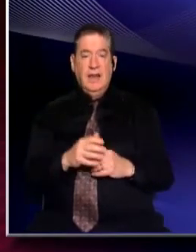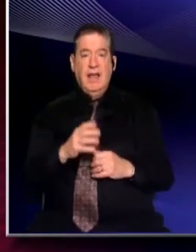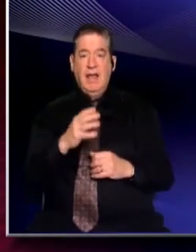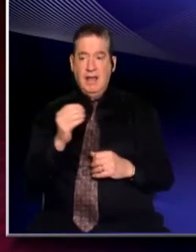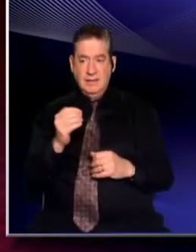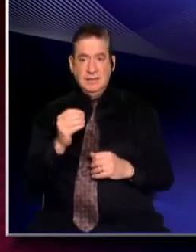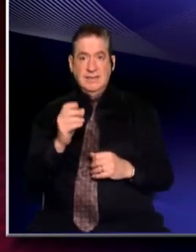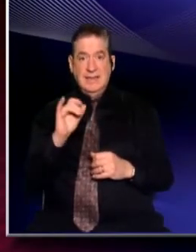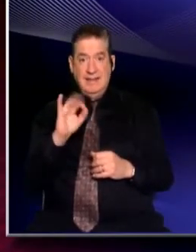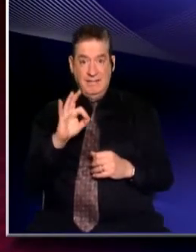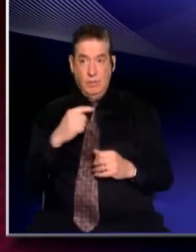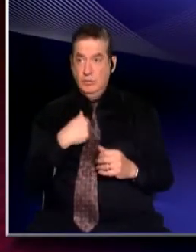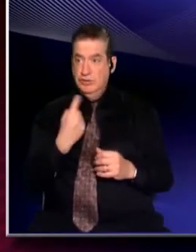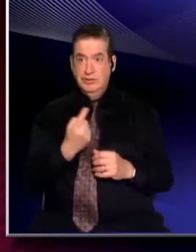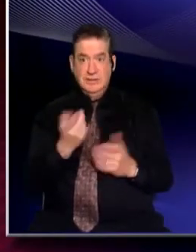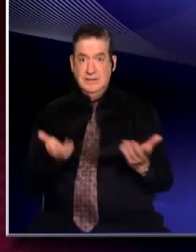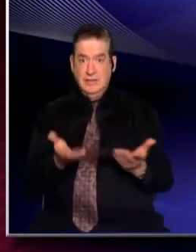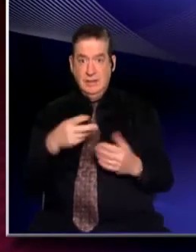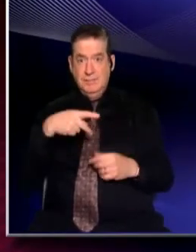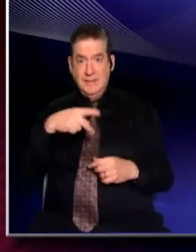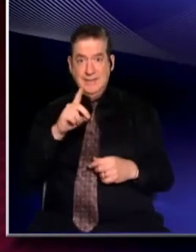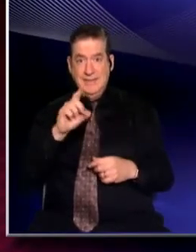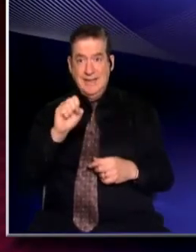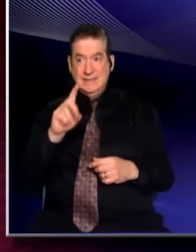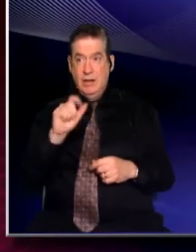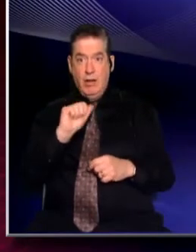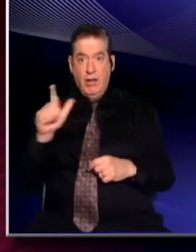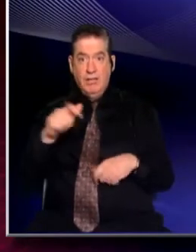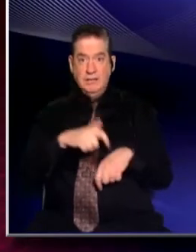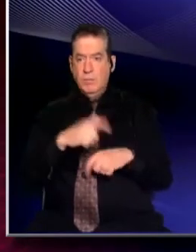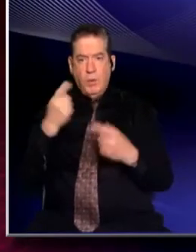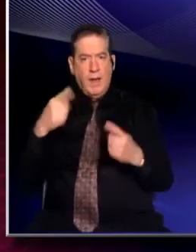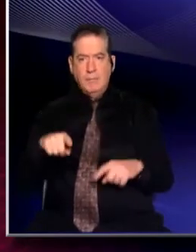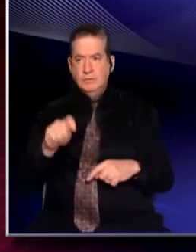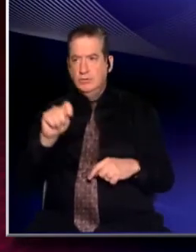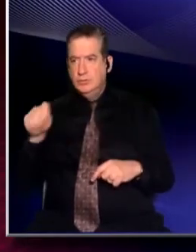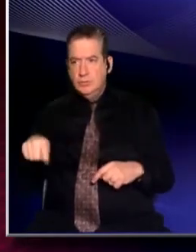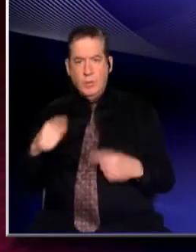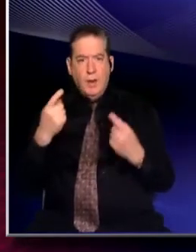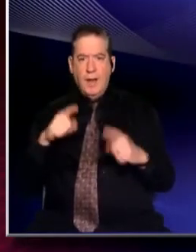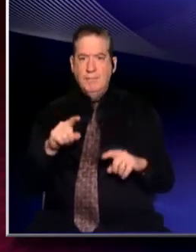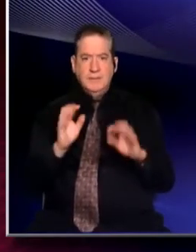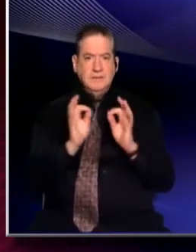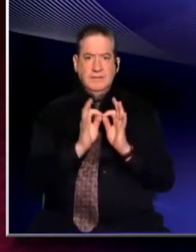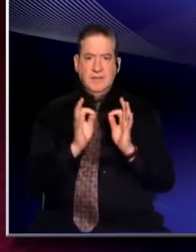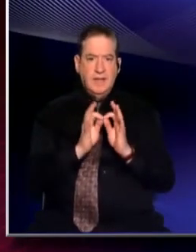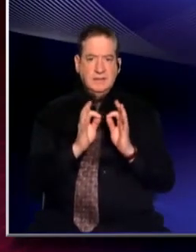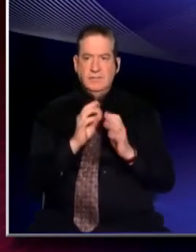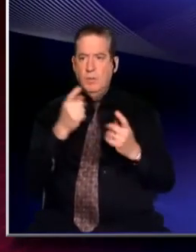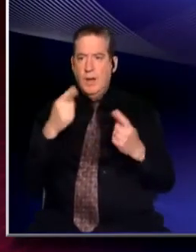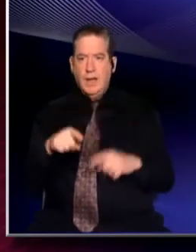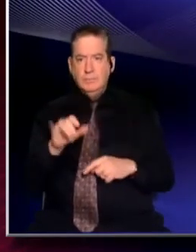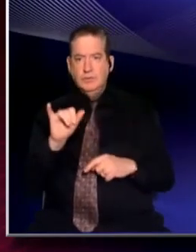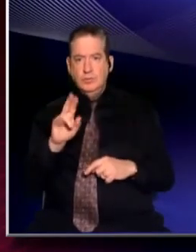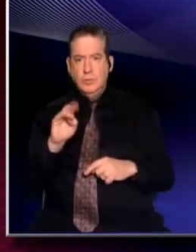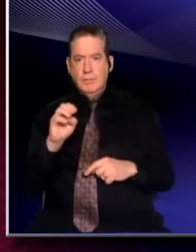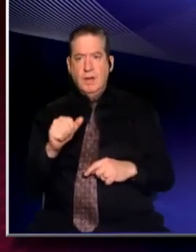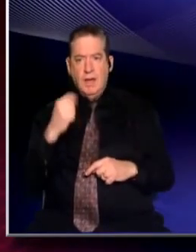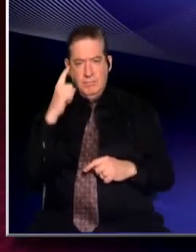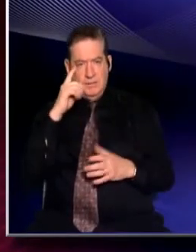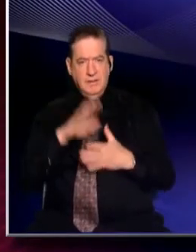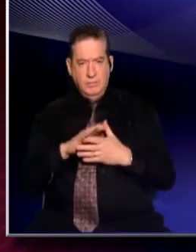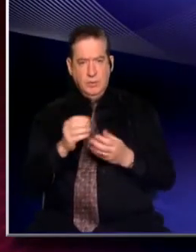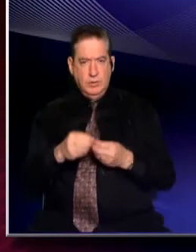And if we're just here at PDSD all the time, what happens to Tucson? What happens to Flagstaff? What happens to Yuma? I feel like we'll lose